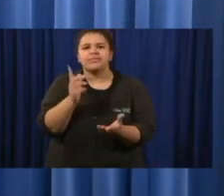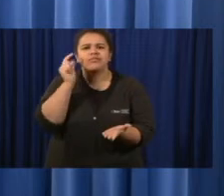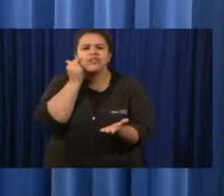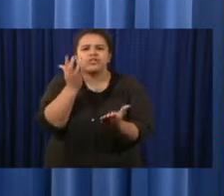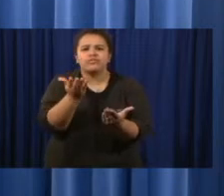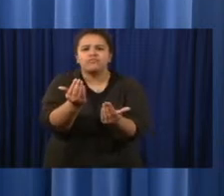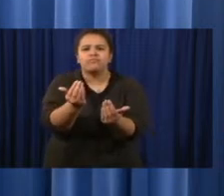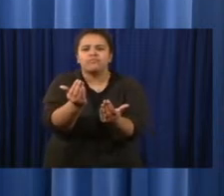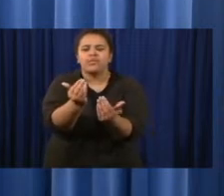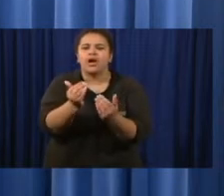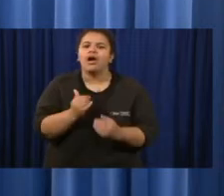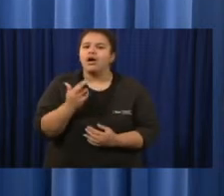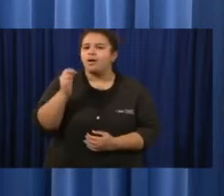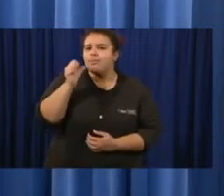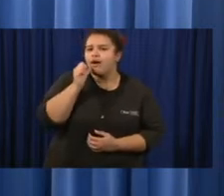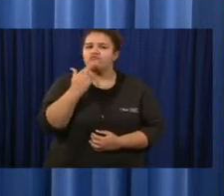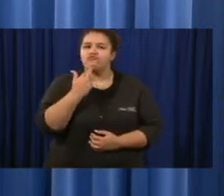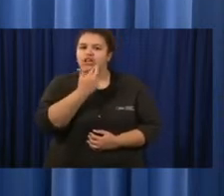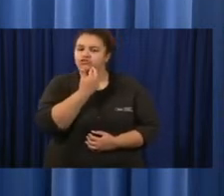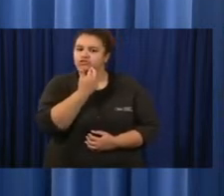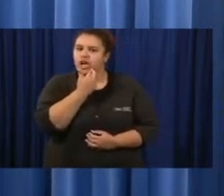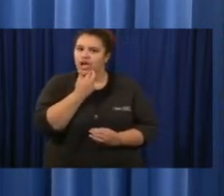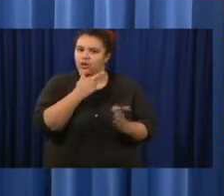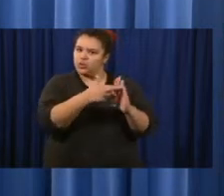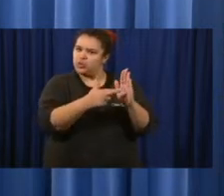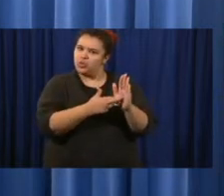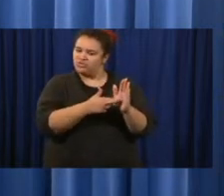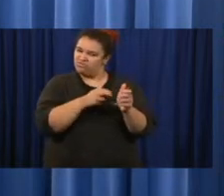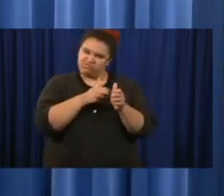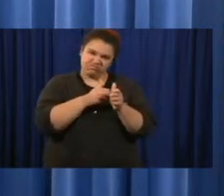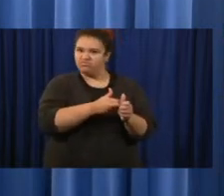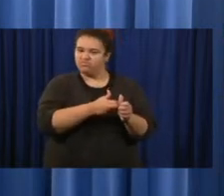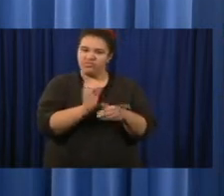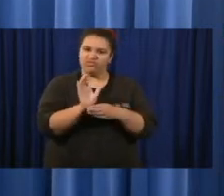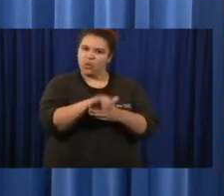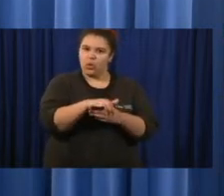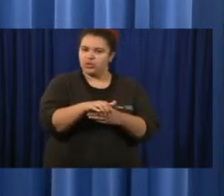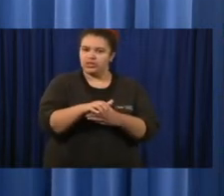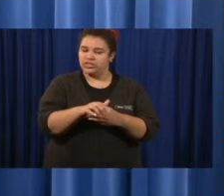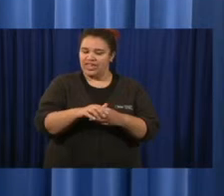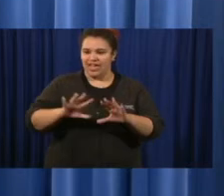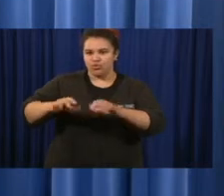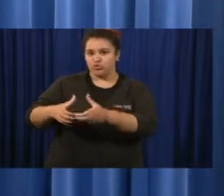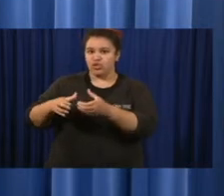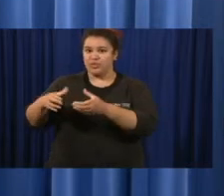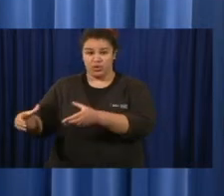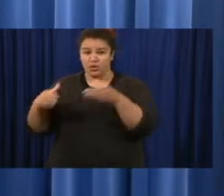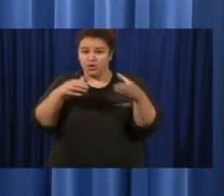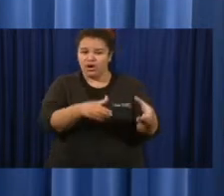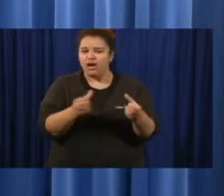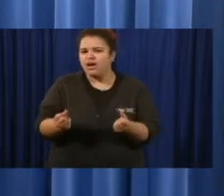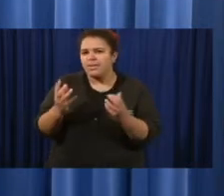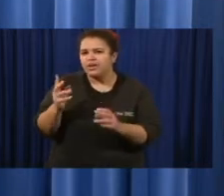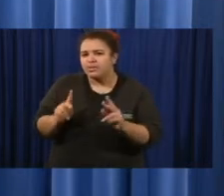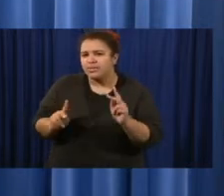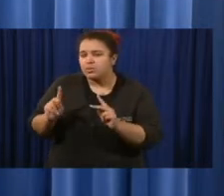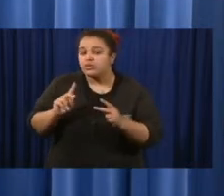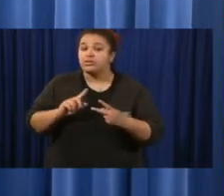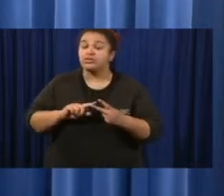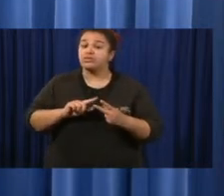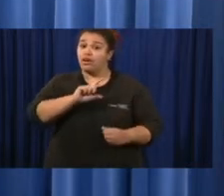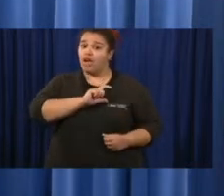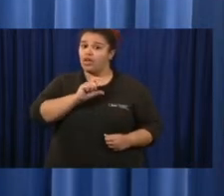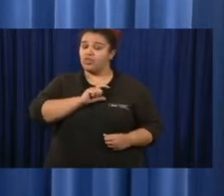for bars and restaurants? Like you said, it's going to be a large contingent. How many people are we talking there? Do officers have to witness